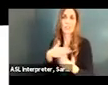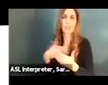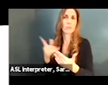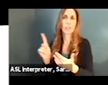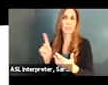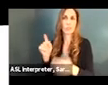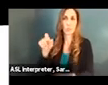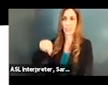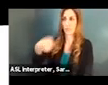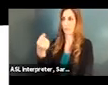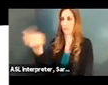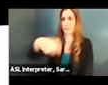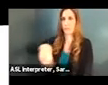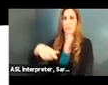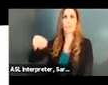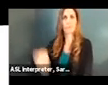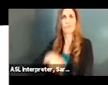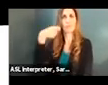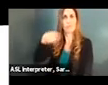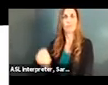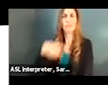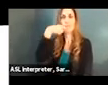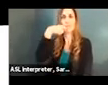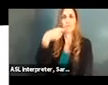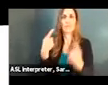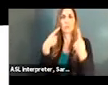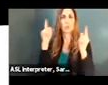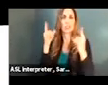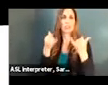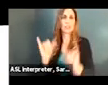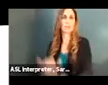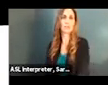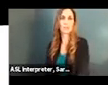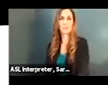direction your arm is, it can still, the spoon part of it can still go toward your